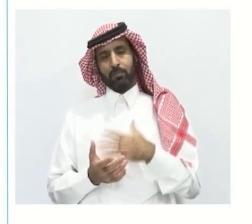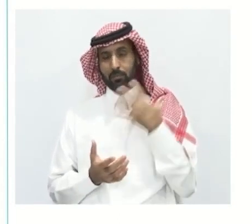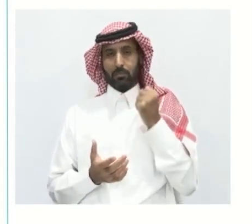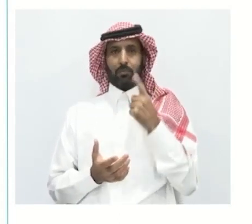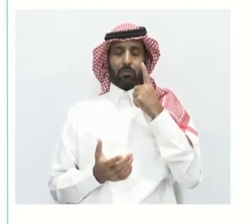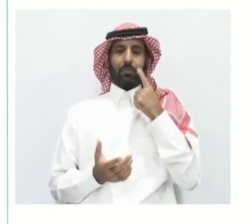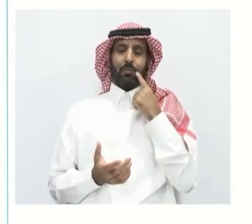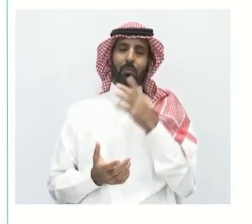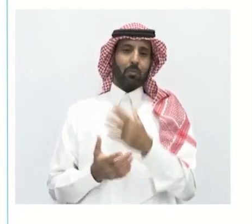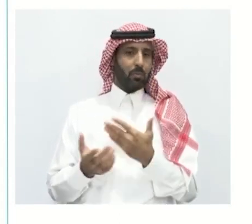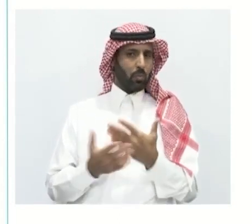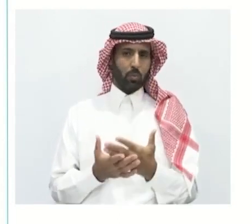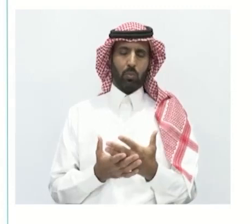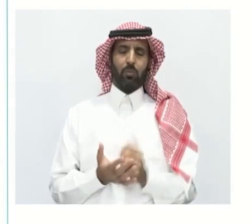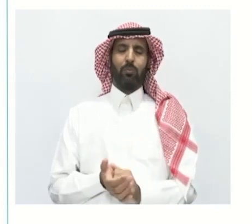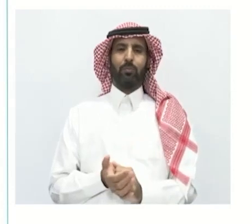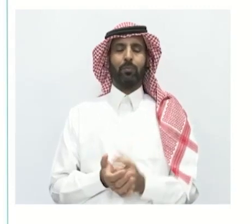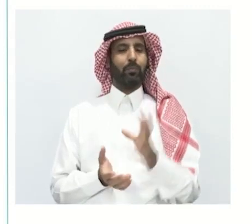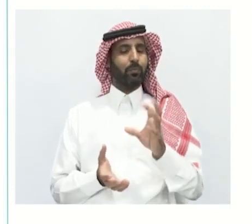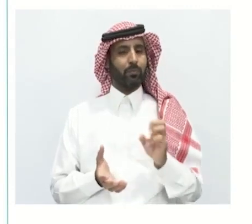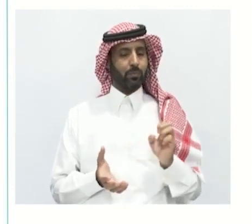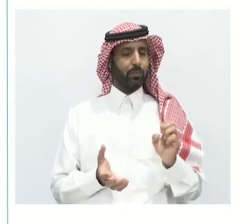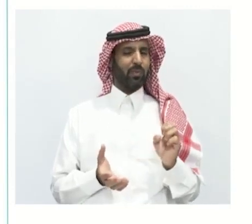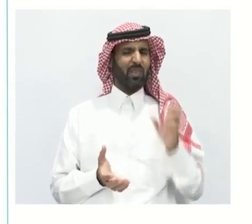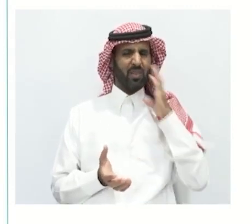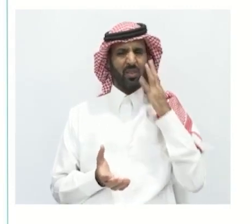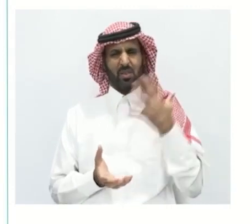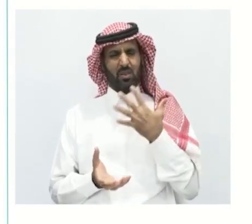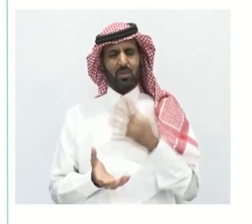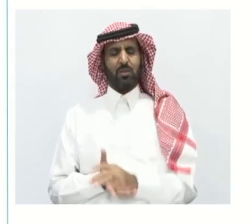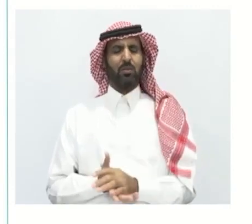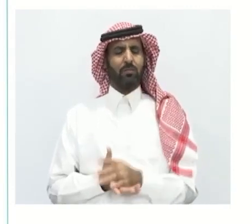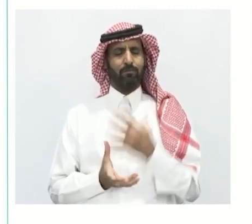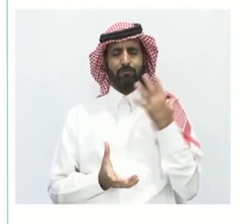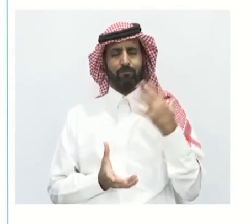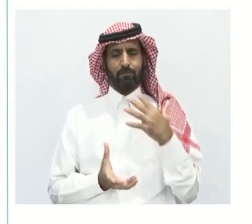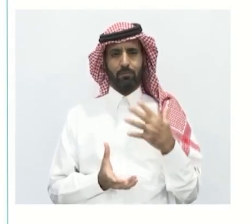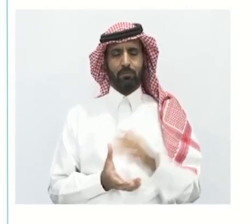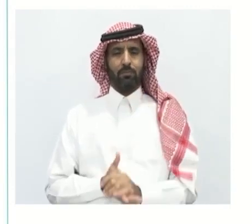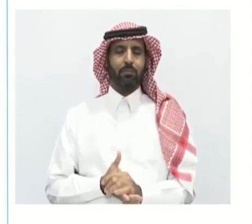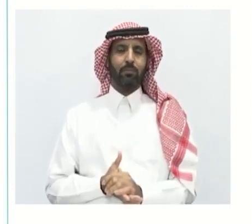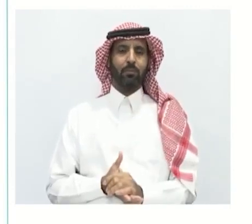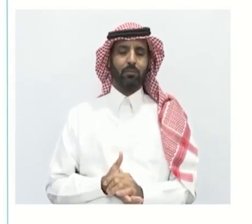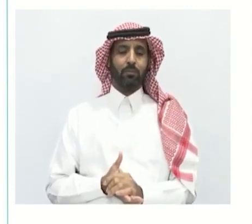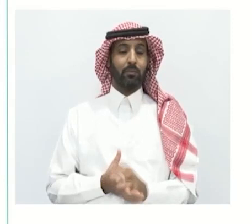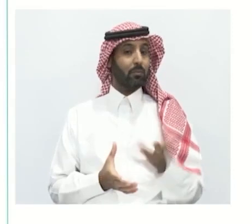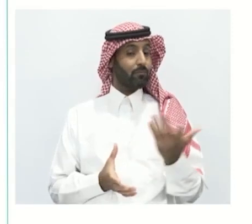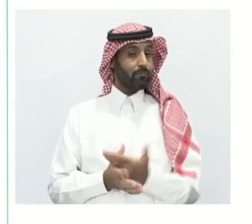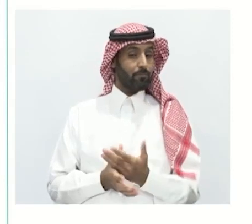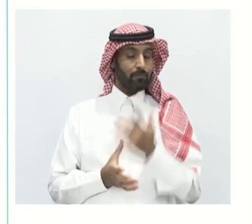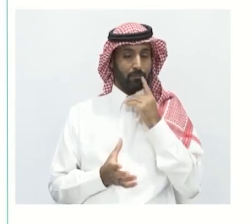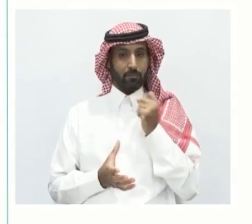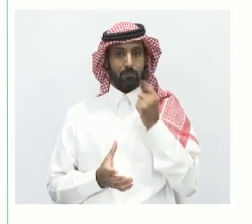awake most of the time or the night or have insomnia. Or he used to have insomnia, where you stay